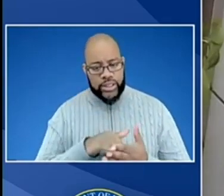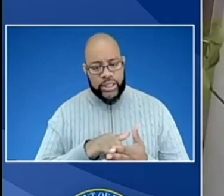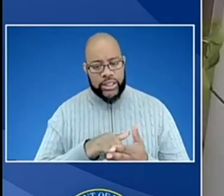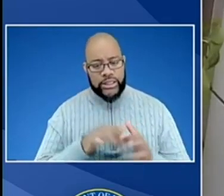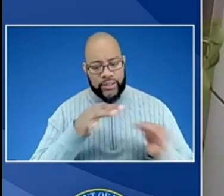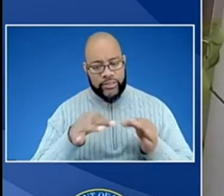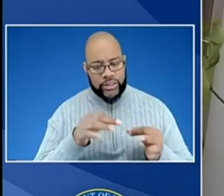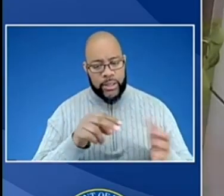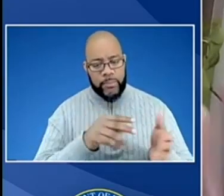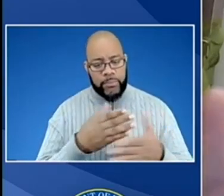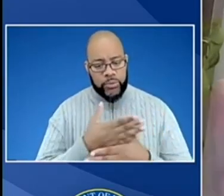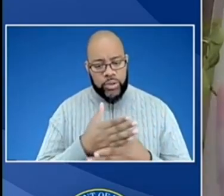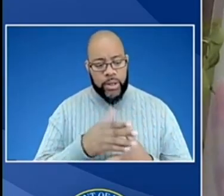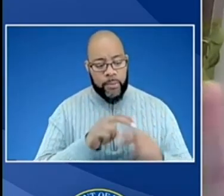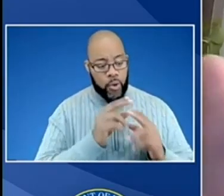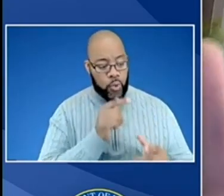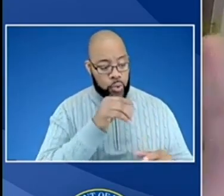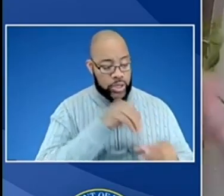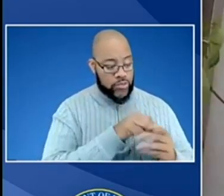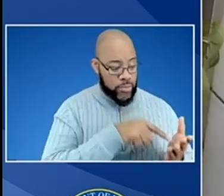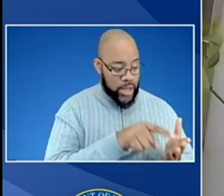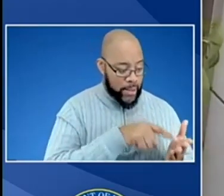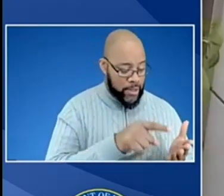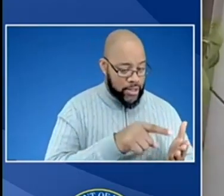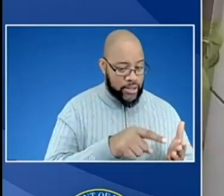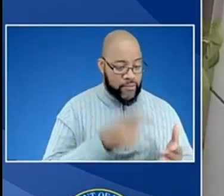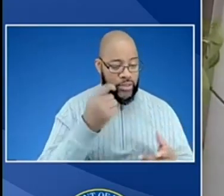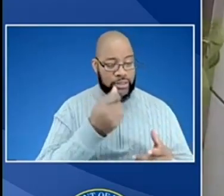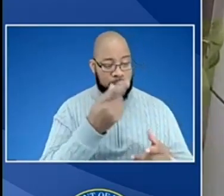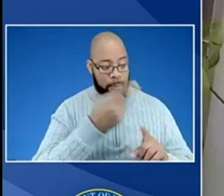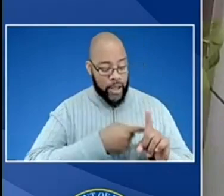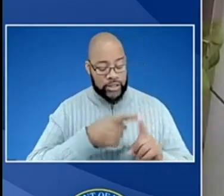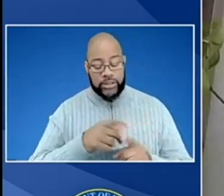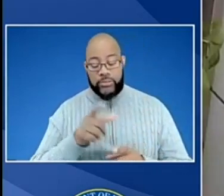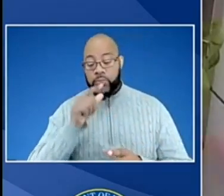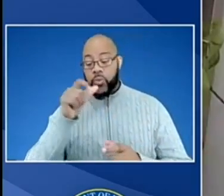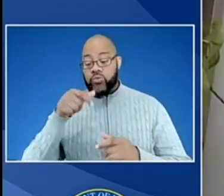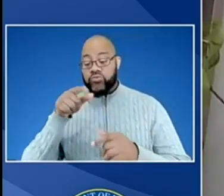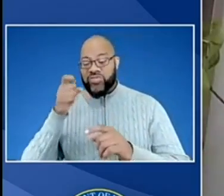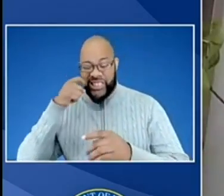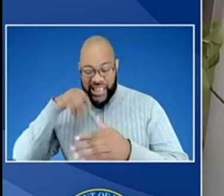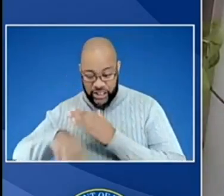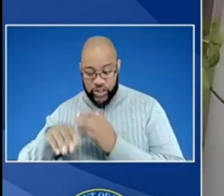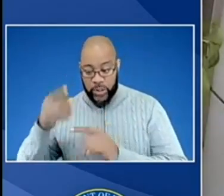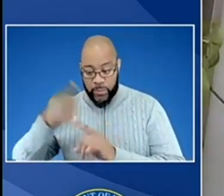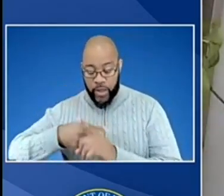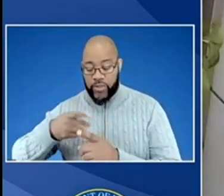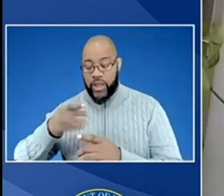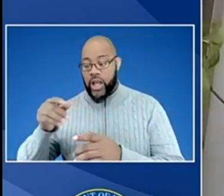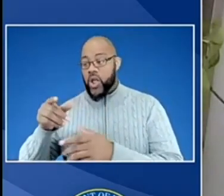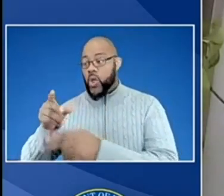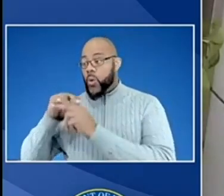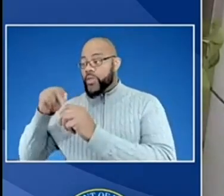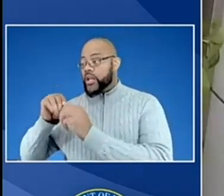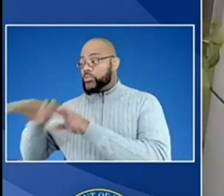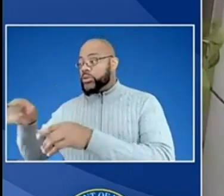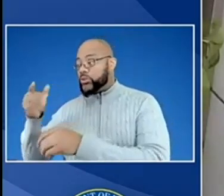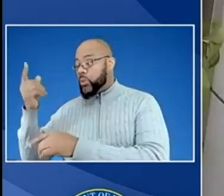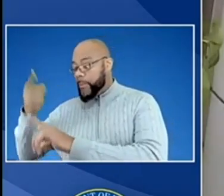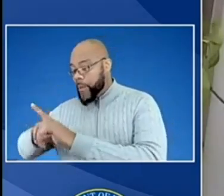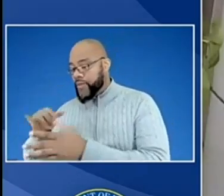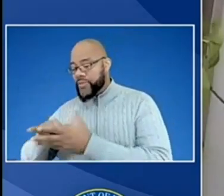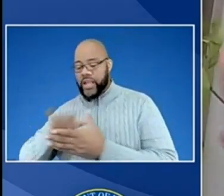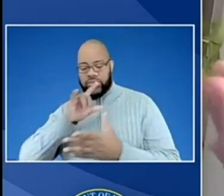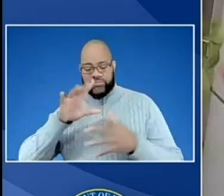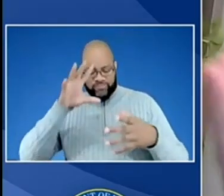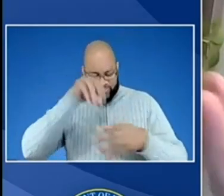definitions between a borrower who's been in repayment for a certain number of months, a borrower who first entered repayment in a certain month, a loan that was disbursed a certain month, sort of capture